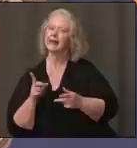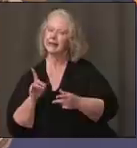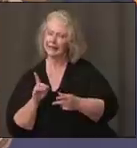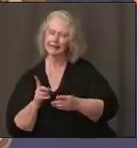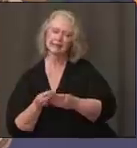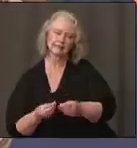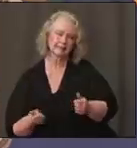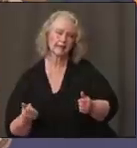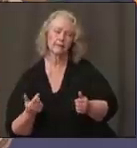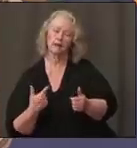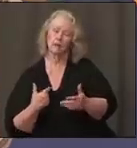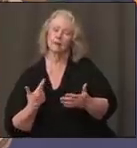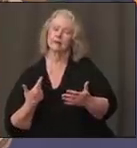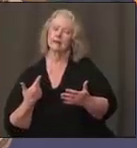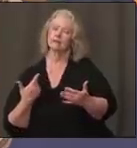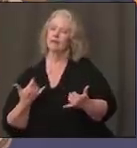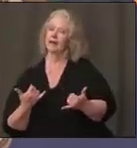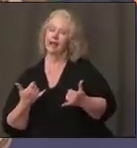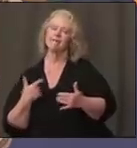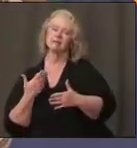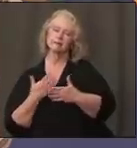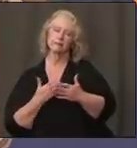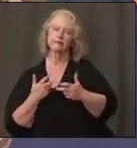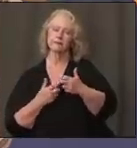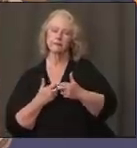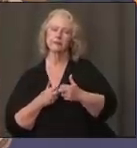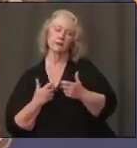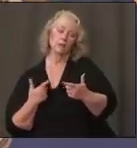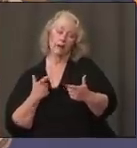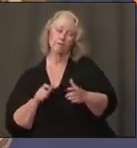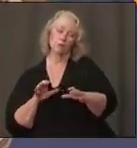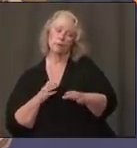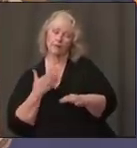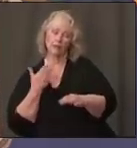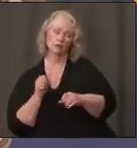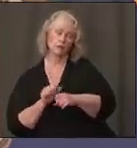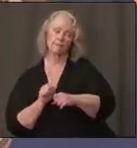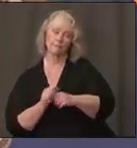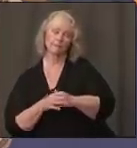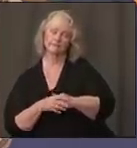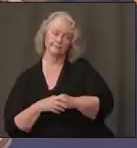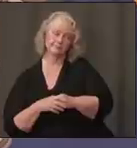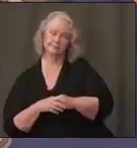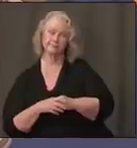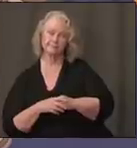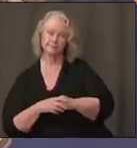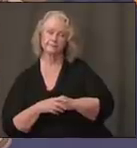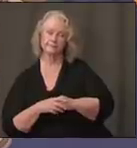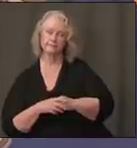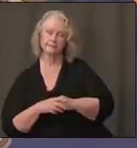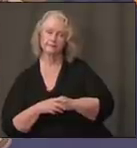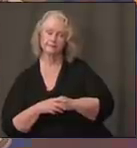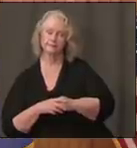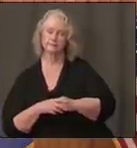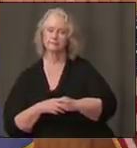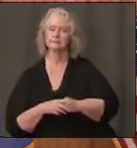Right now, we have some irregularities, and we got to do a better job, because you've asked me about that before.